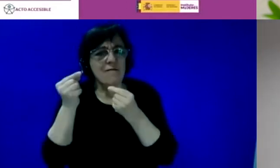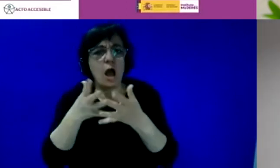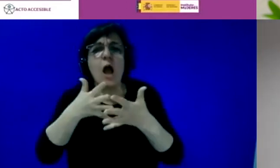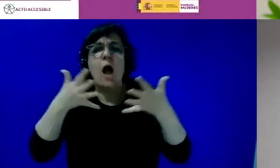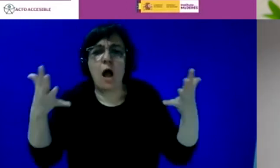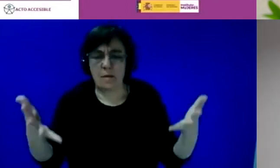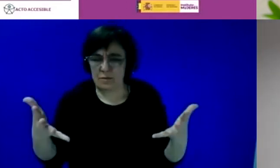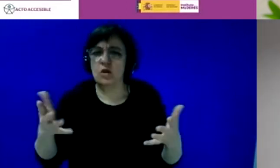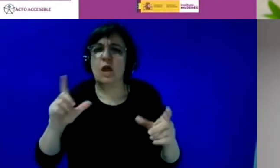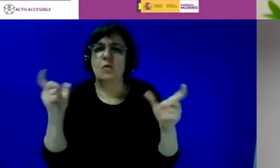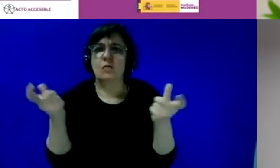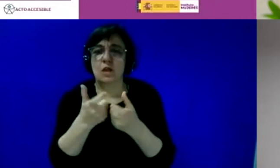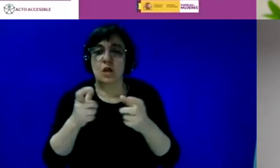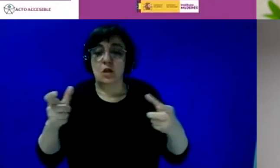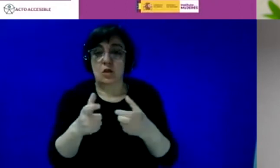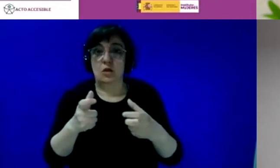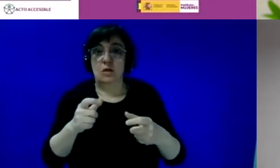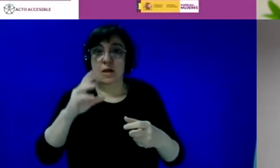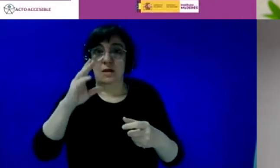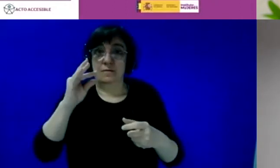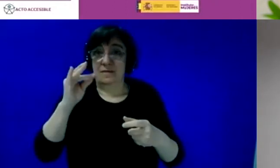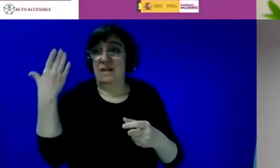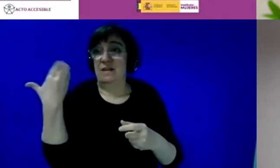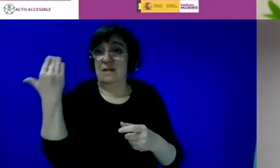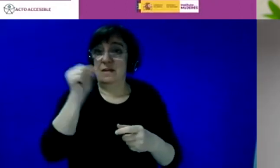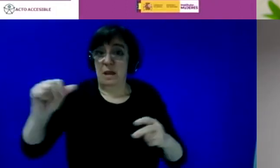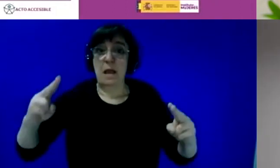in Paris.